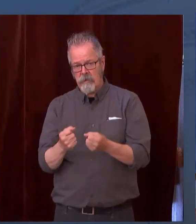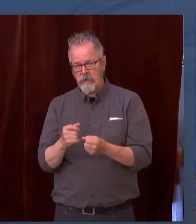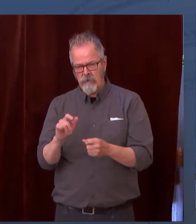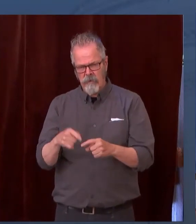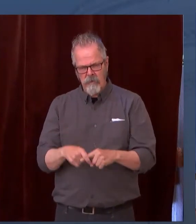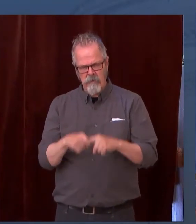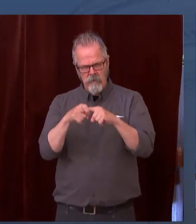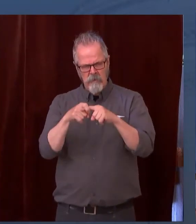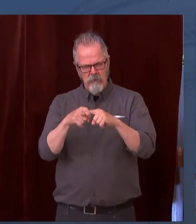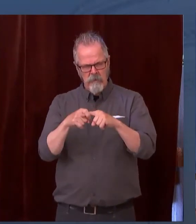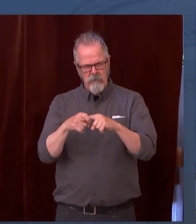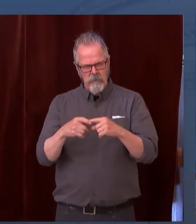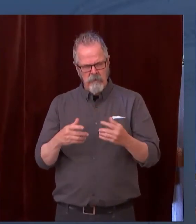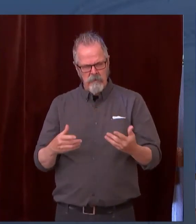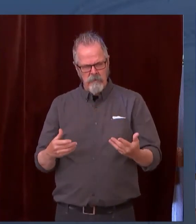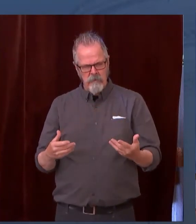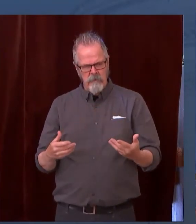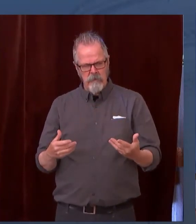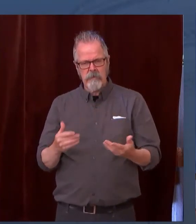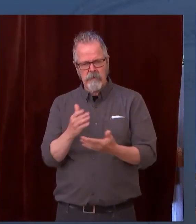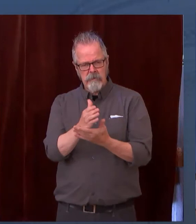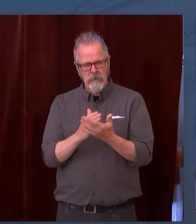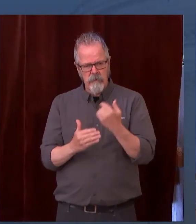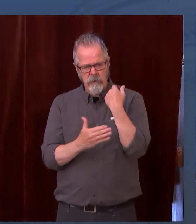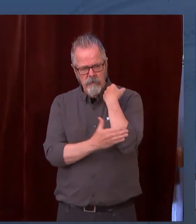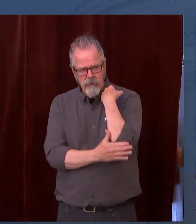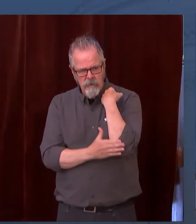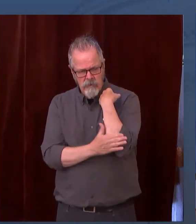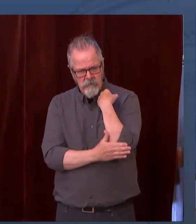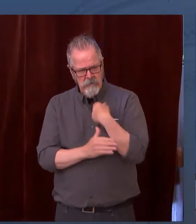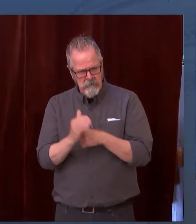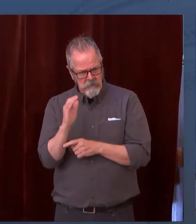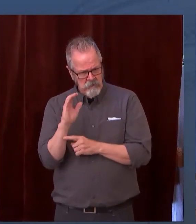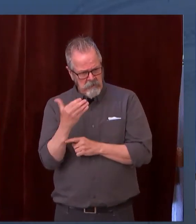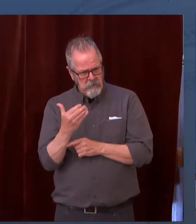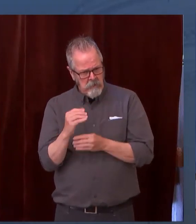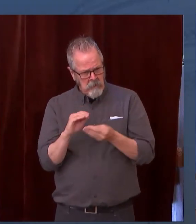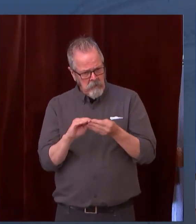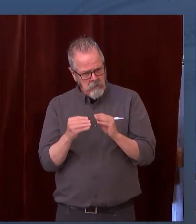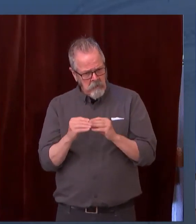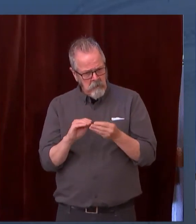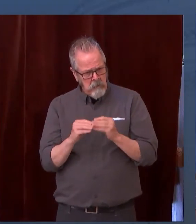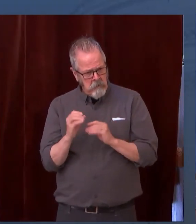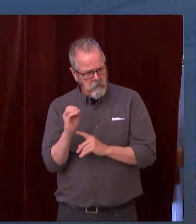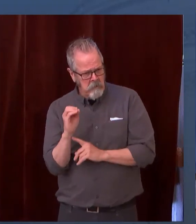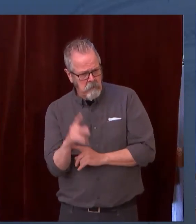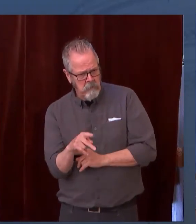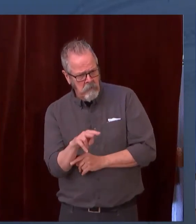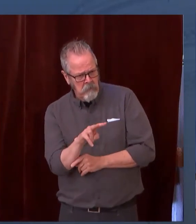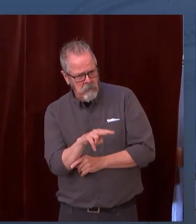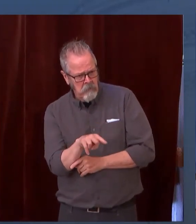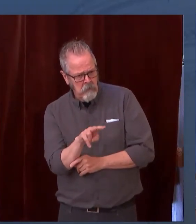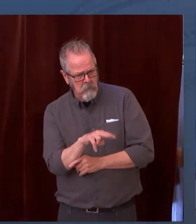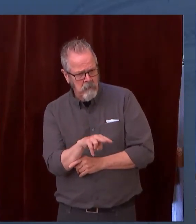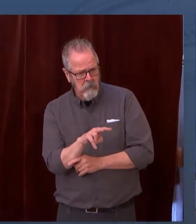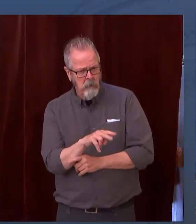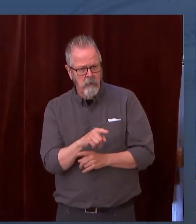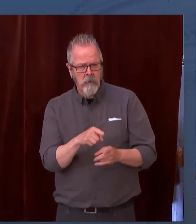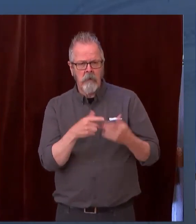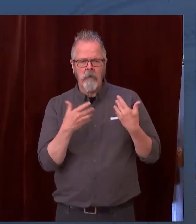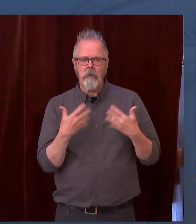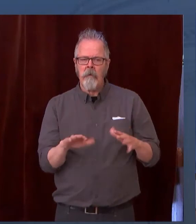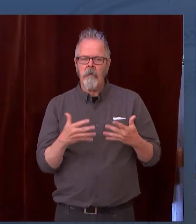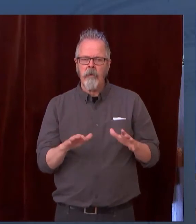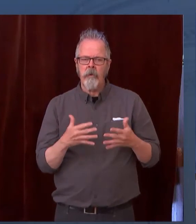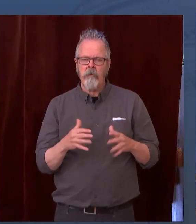San Juan, Klickitat, Jefferson, that have applied to move from phase 2 to phase 3 before today's announcement and have their